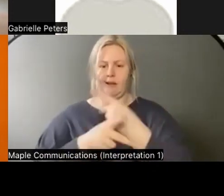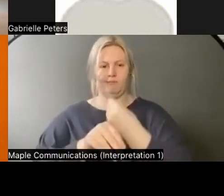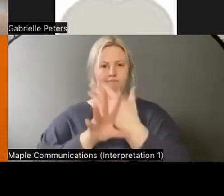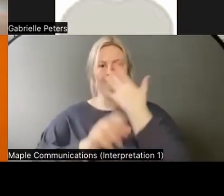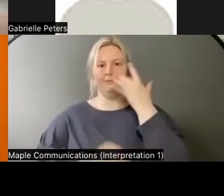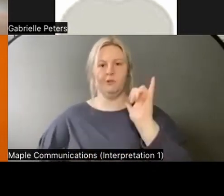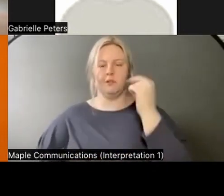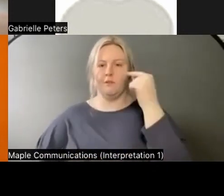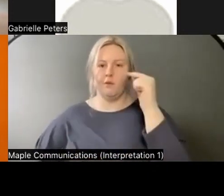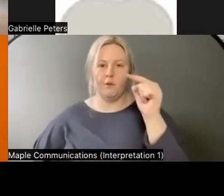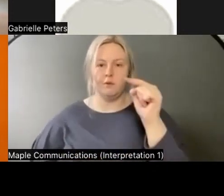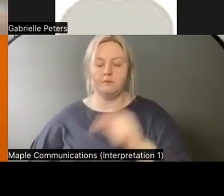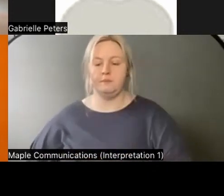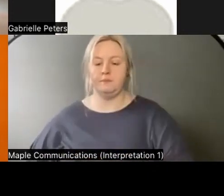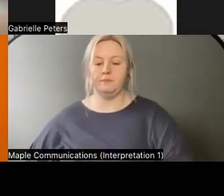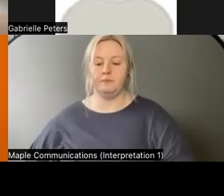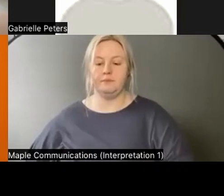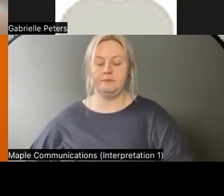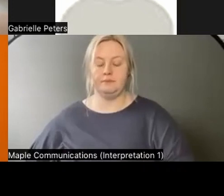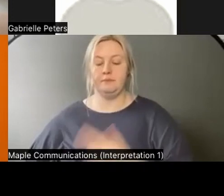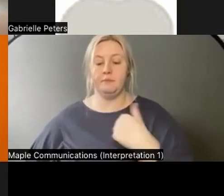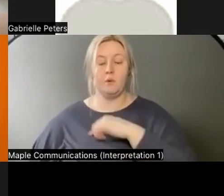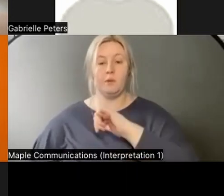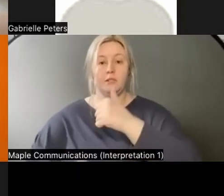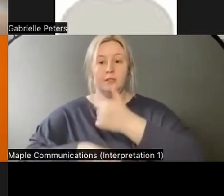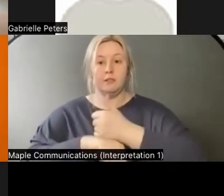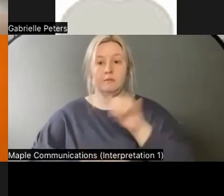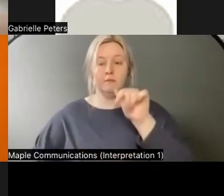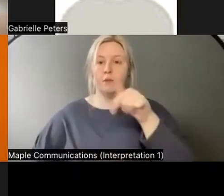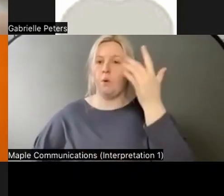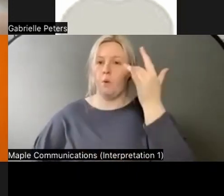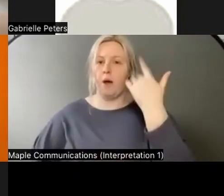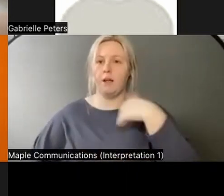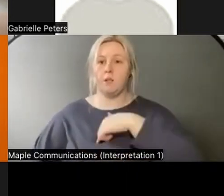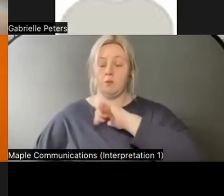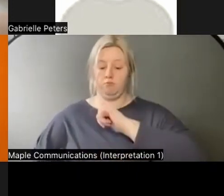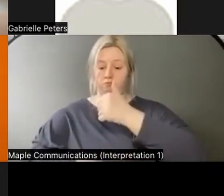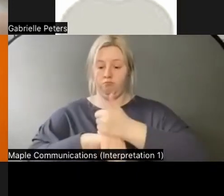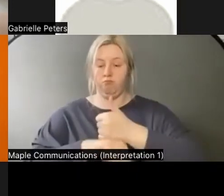We do this because when we initially started this endeavor last year,